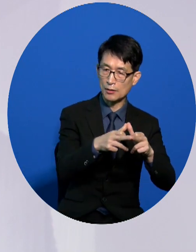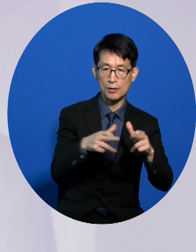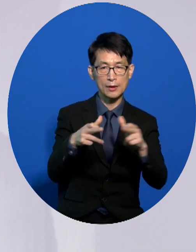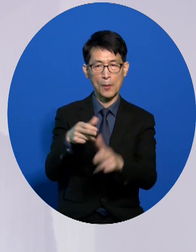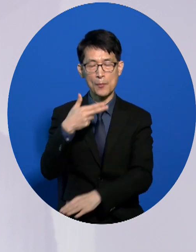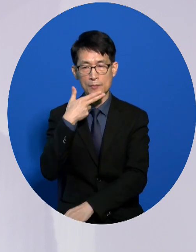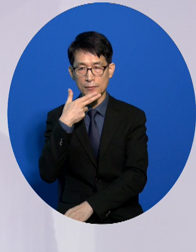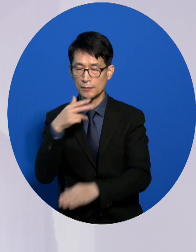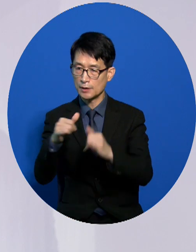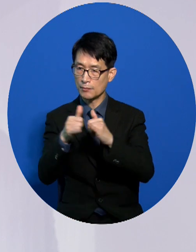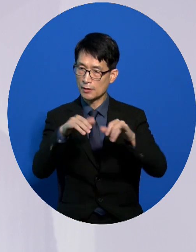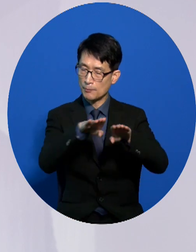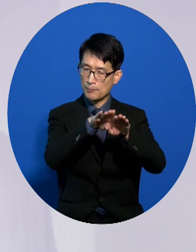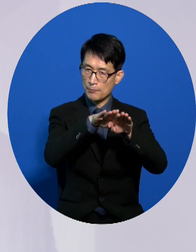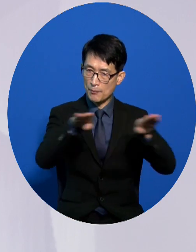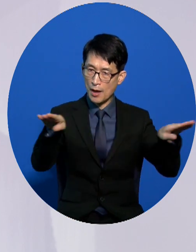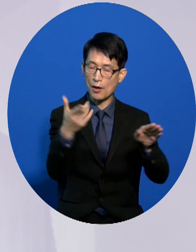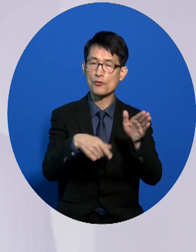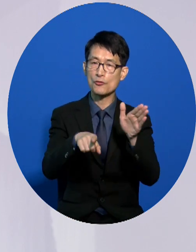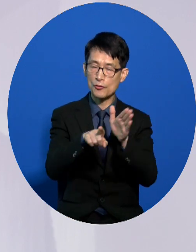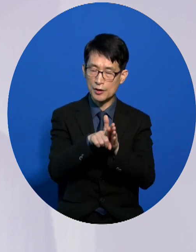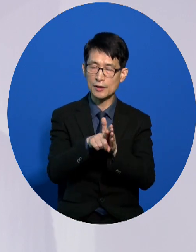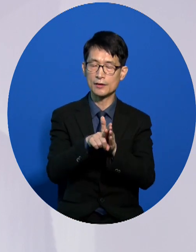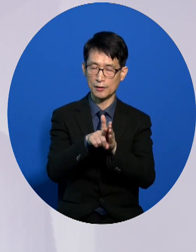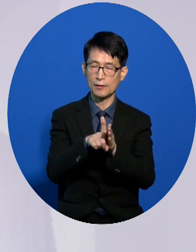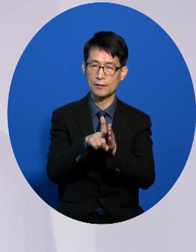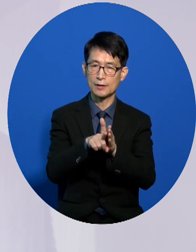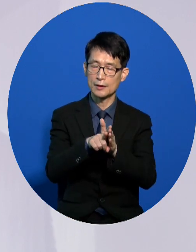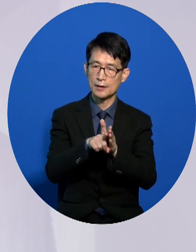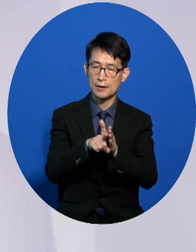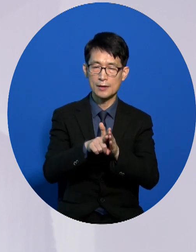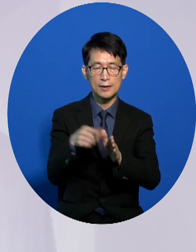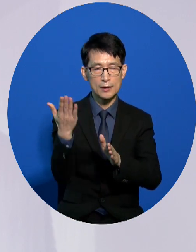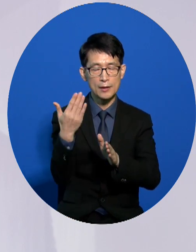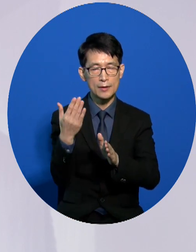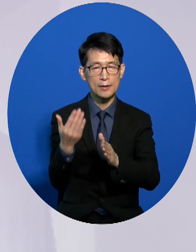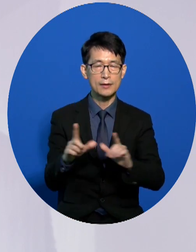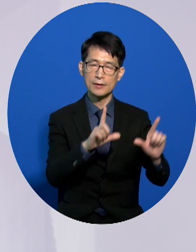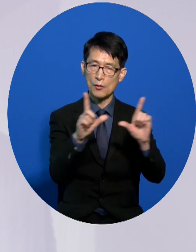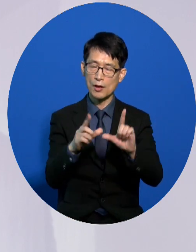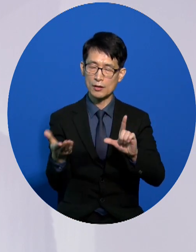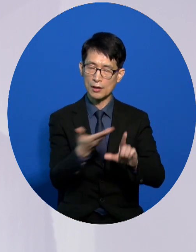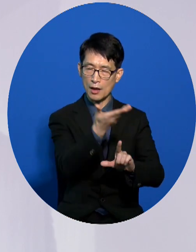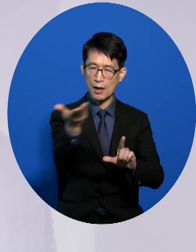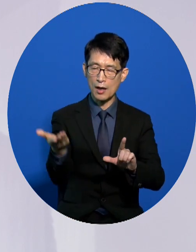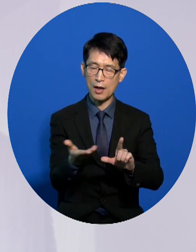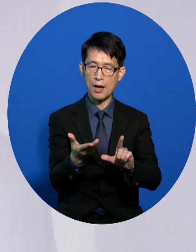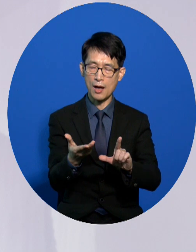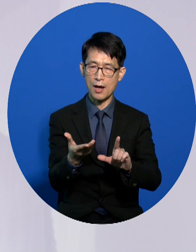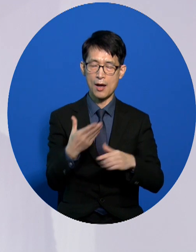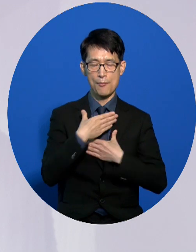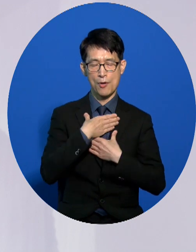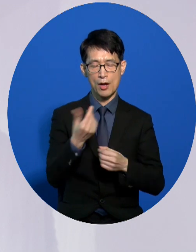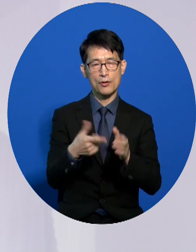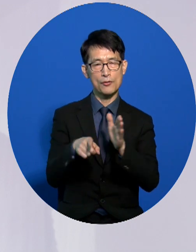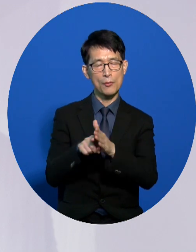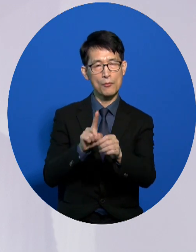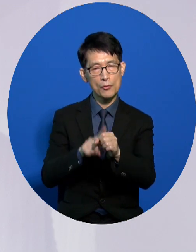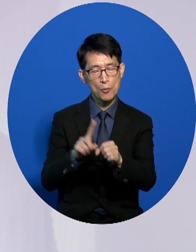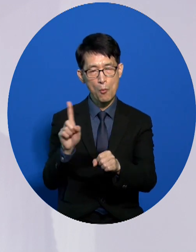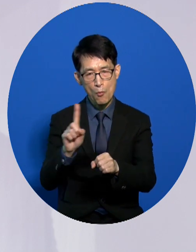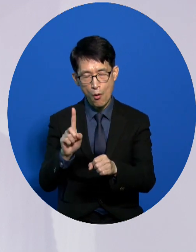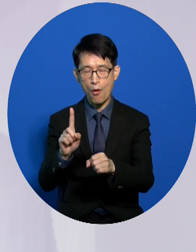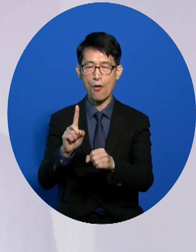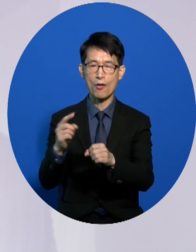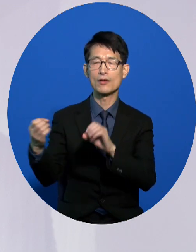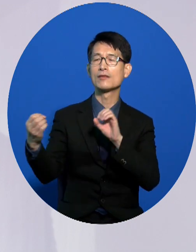we invited experts in various fields here at the PyeongChang Disability Forum 2022 to talk about the able tech that